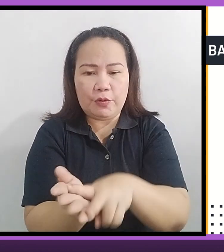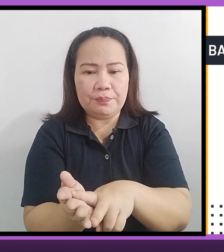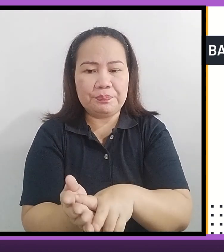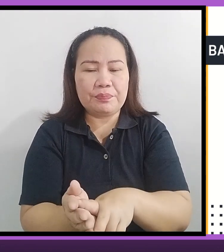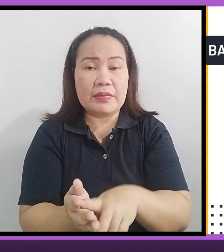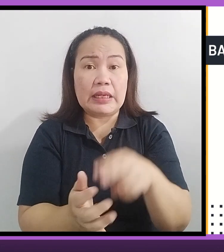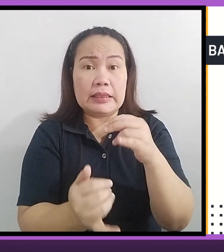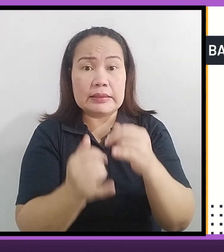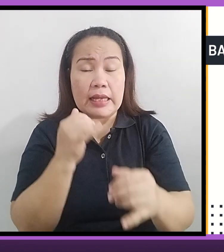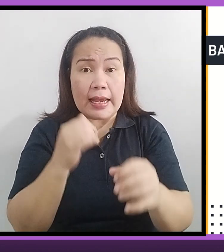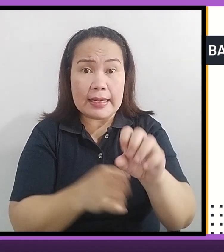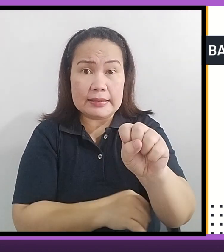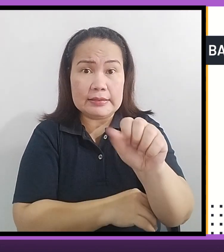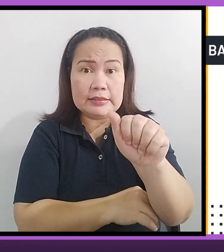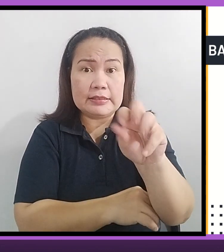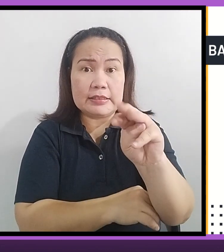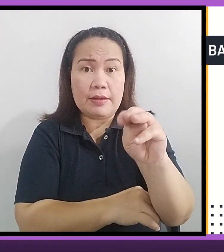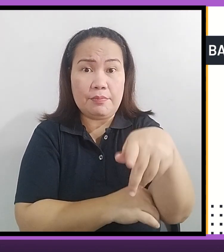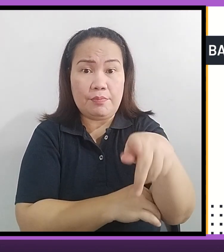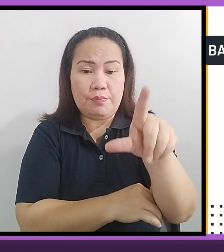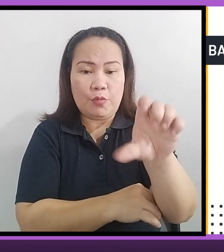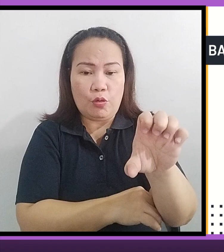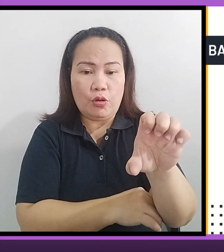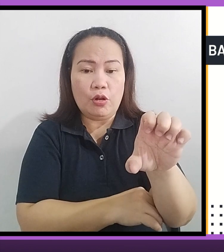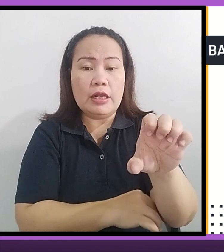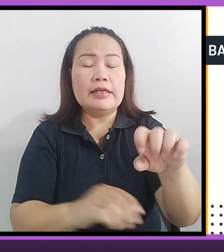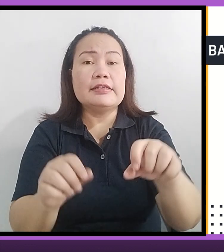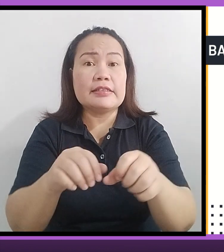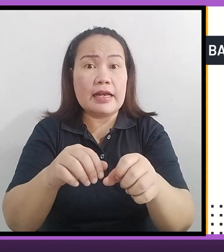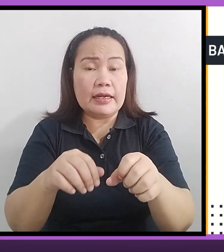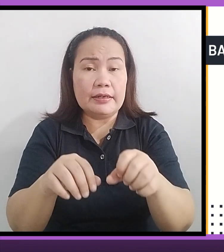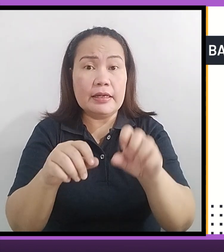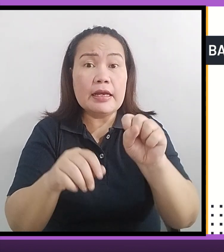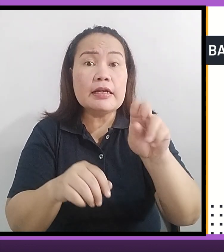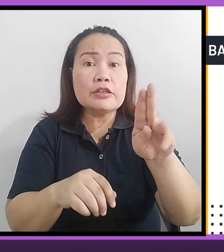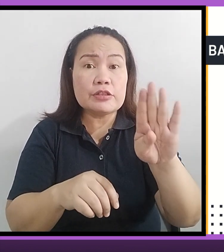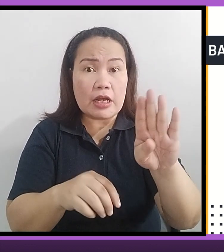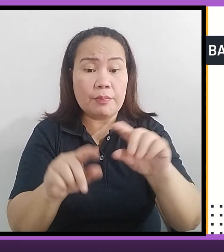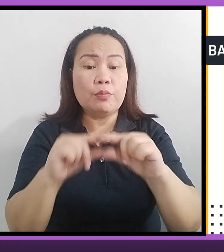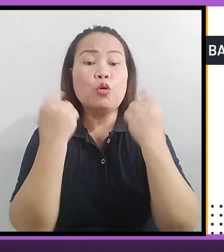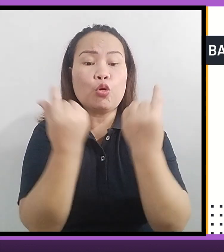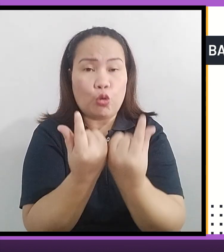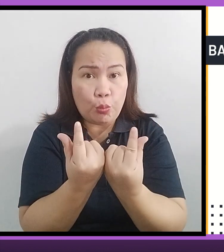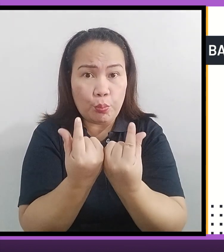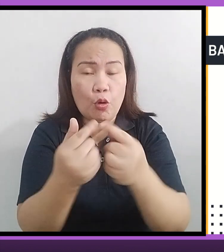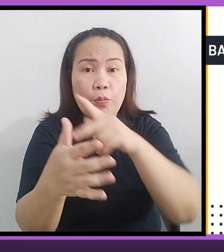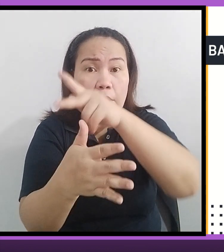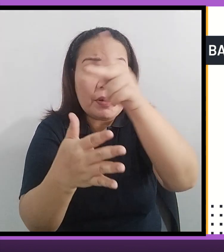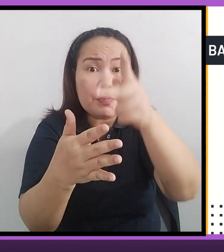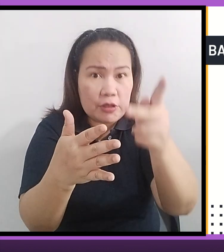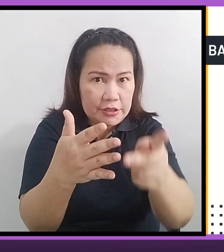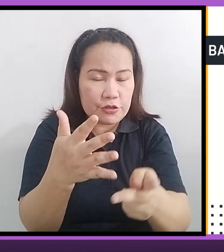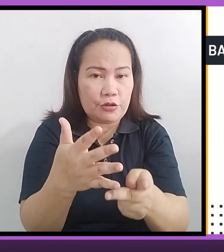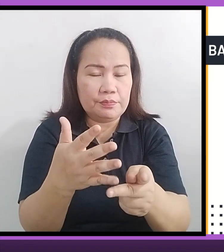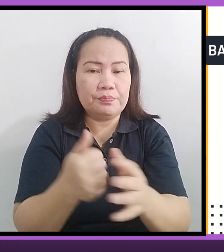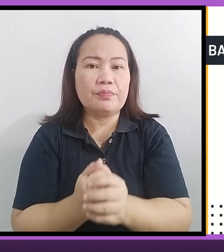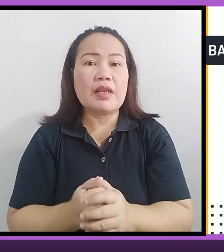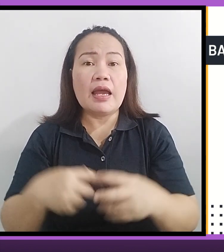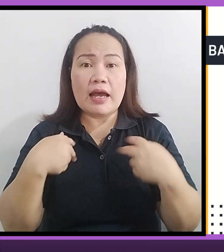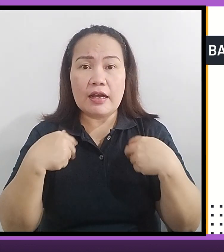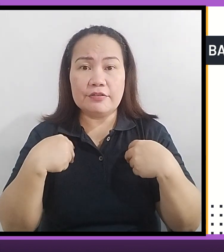And sample, this is a subgroup or the subset of a population. So we have a different method